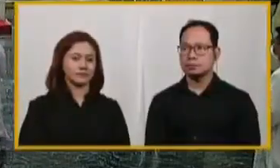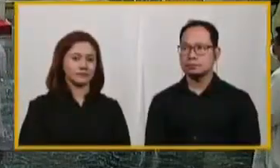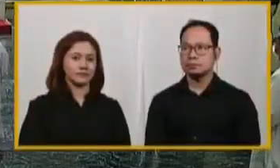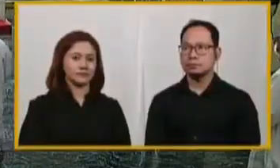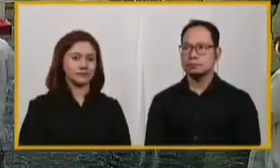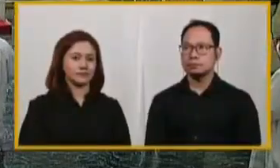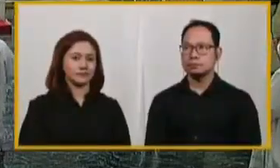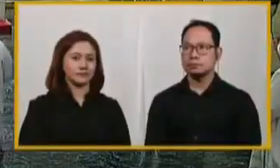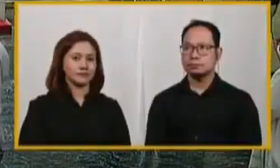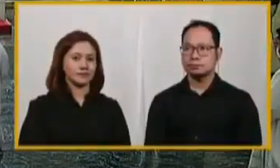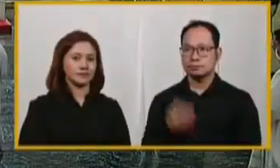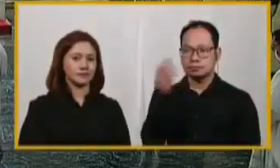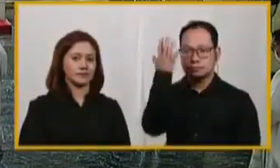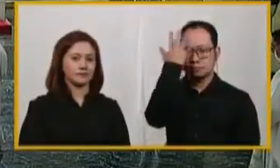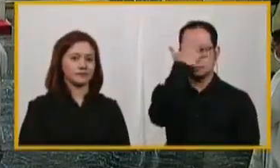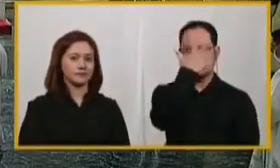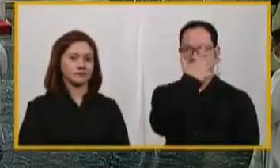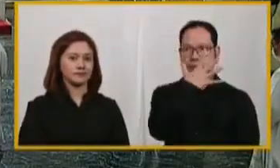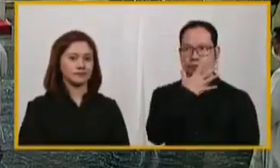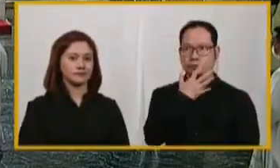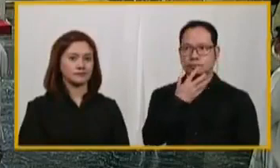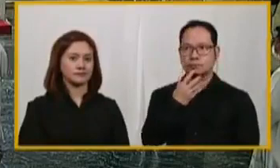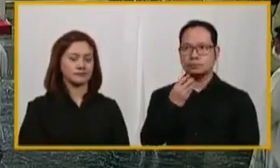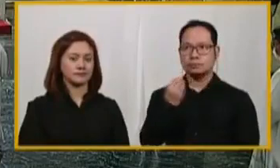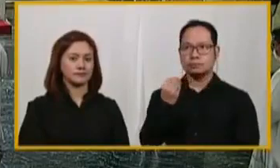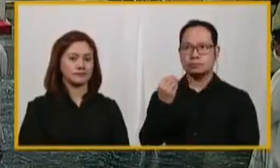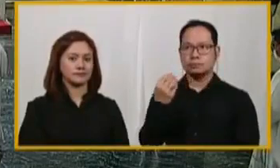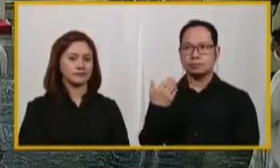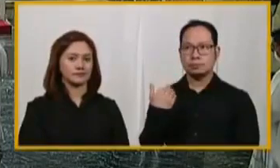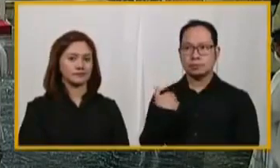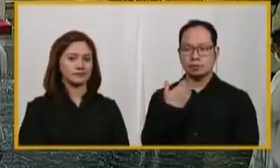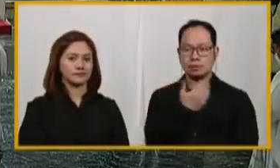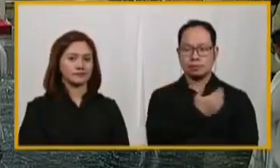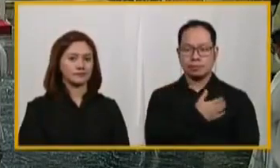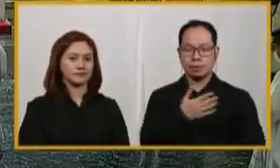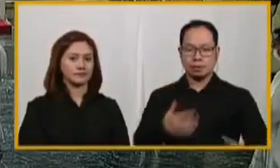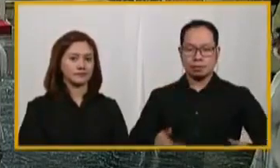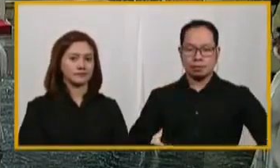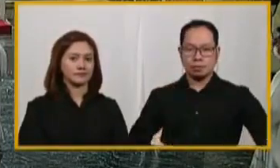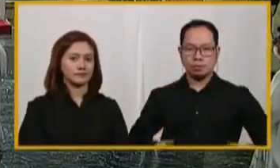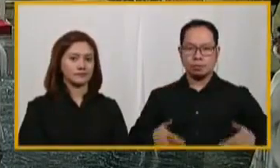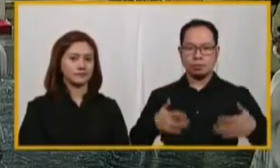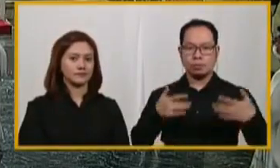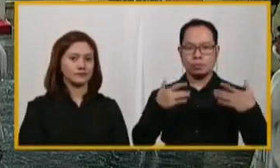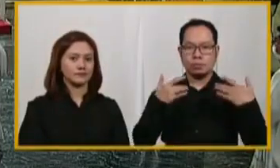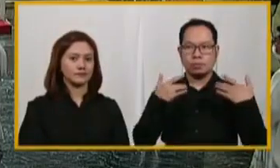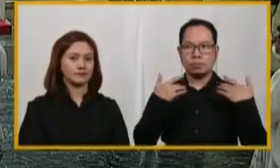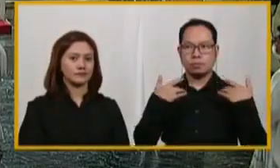Thank you.